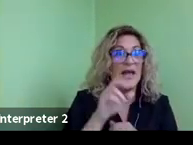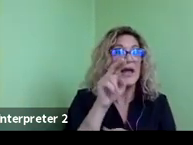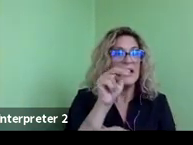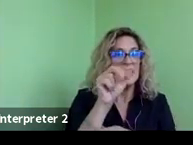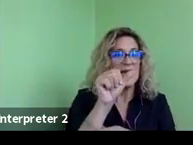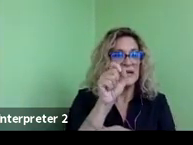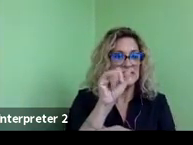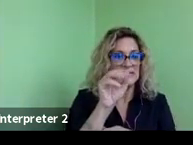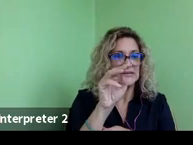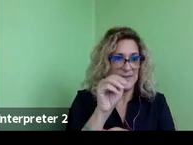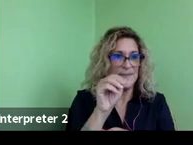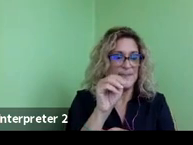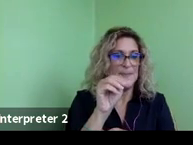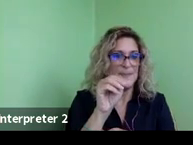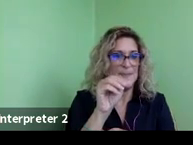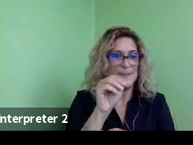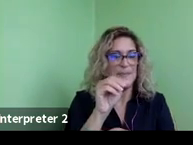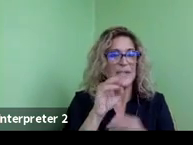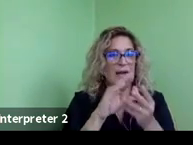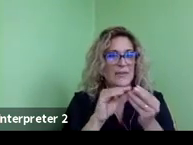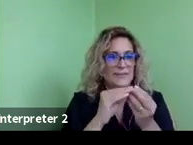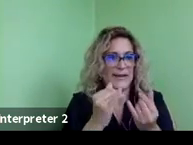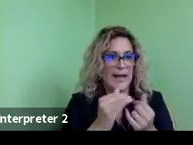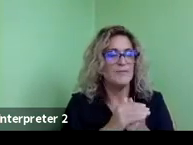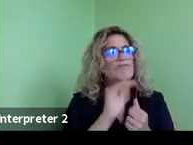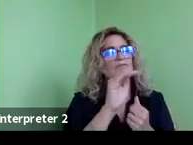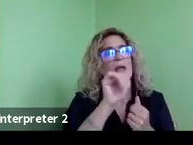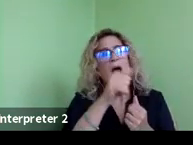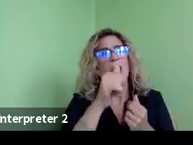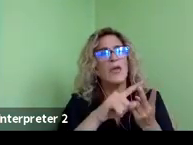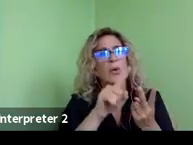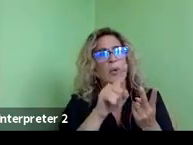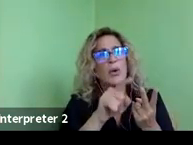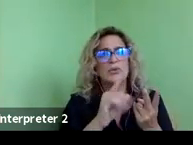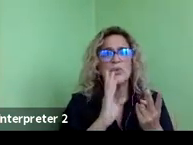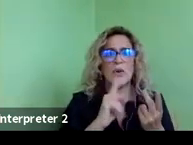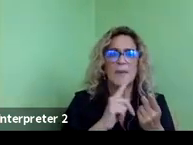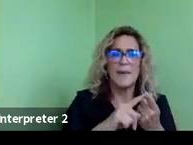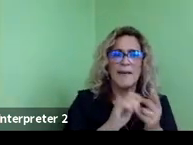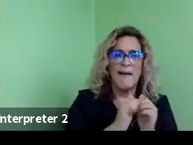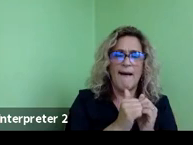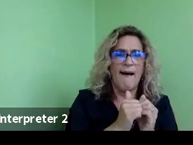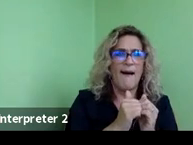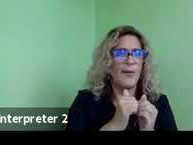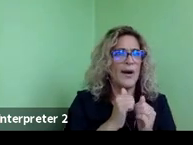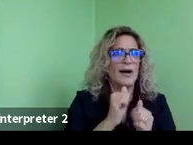of the advocates likes to learn more about if things change when a survivor